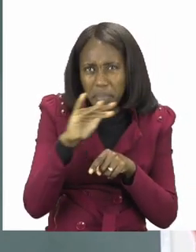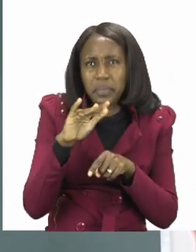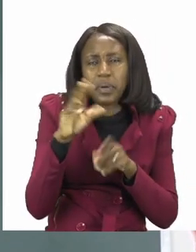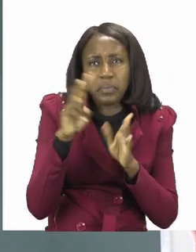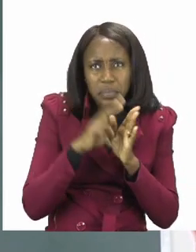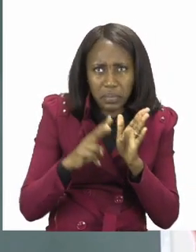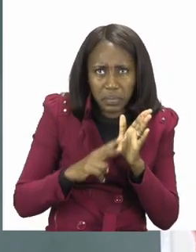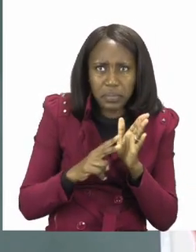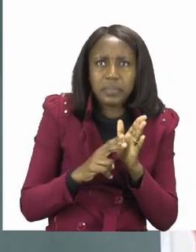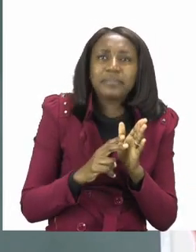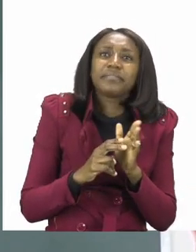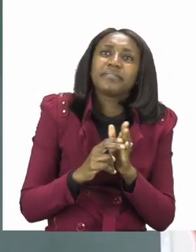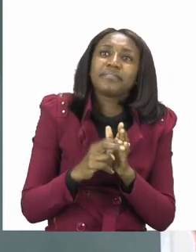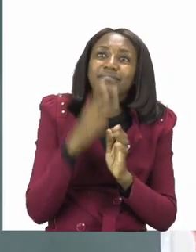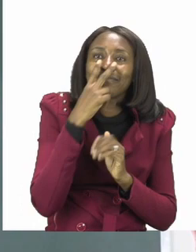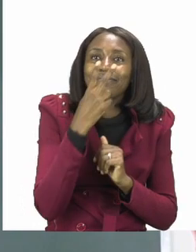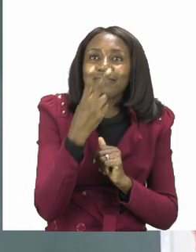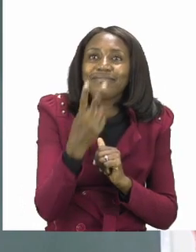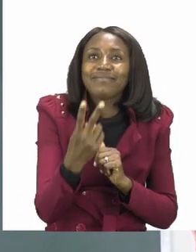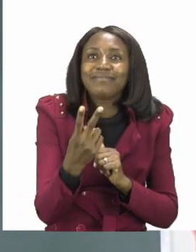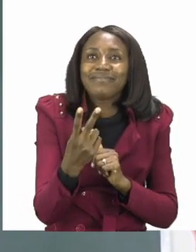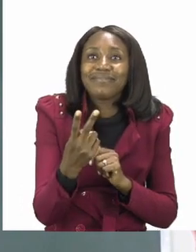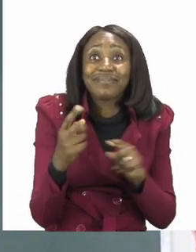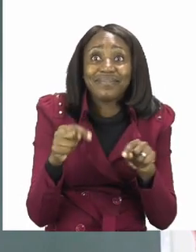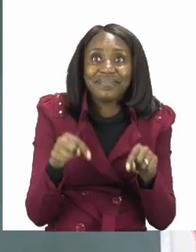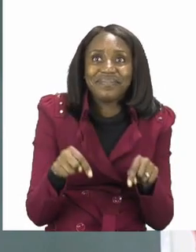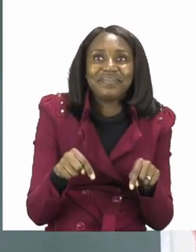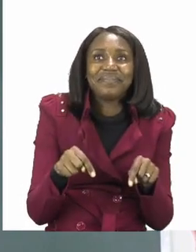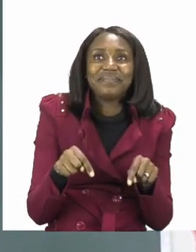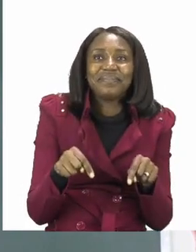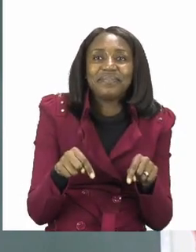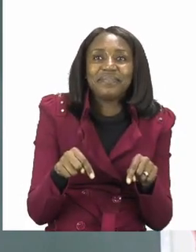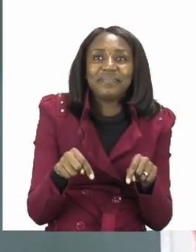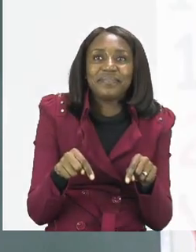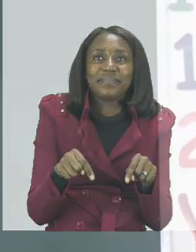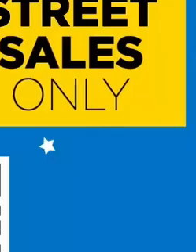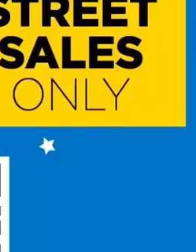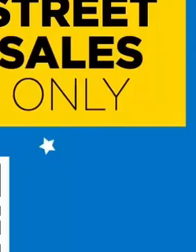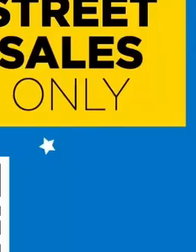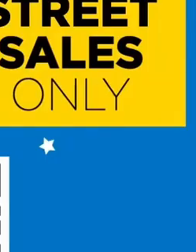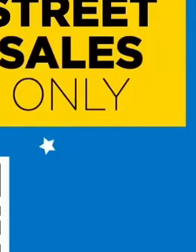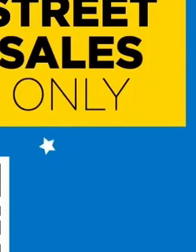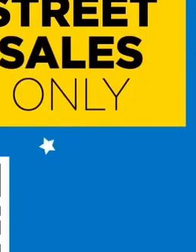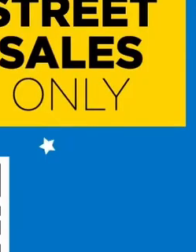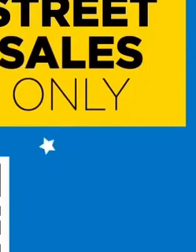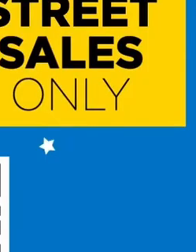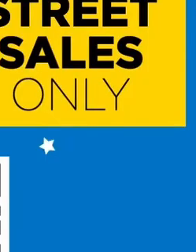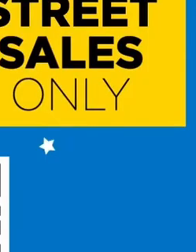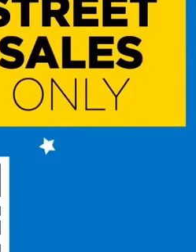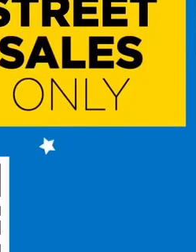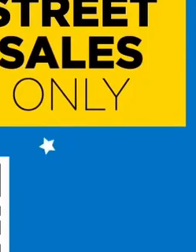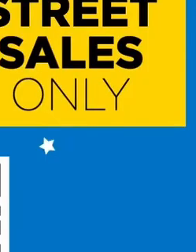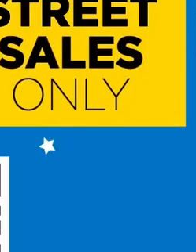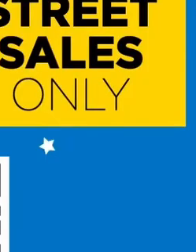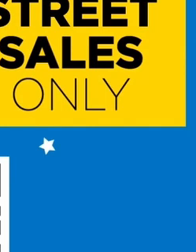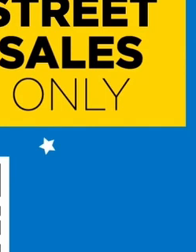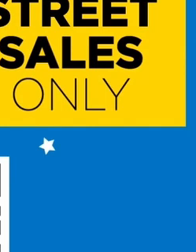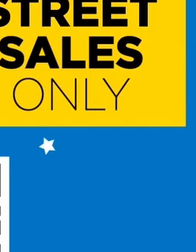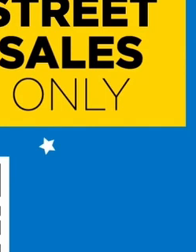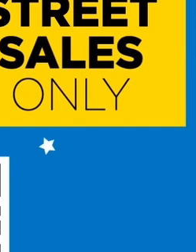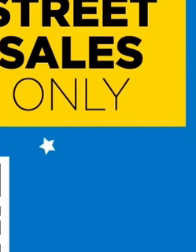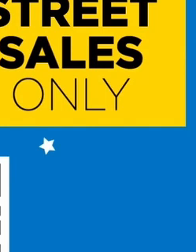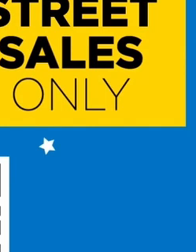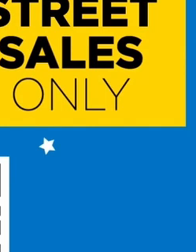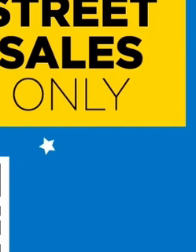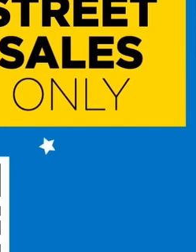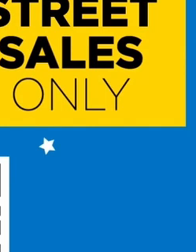again. I'll see you soon after the advert break. Follow us on MyZone Facebook Active Kids to